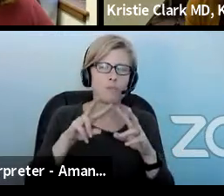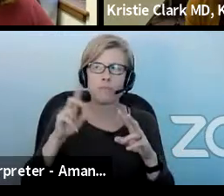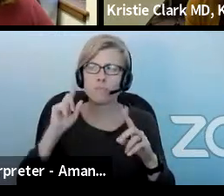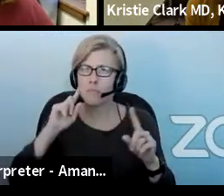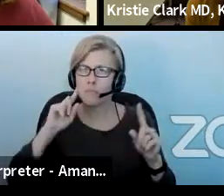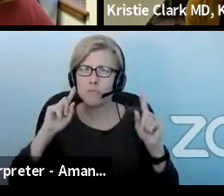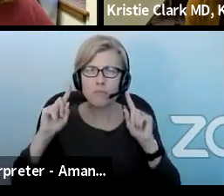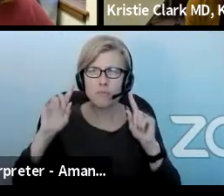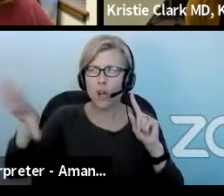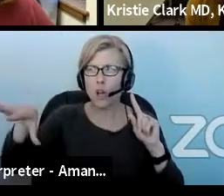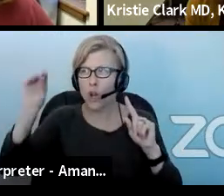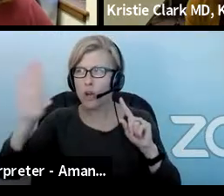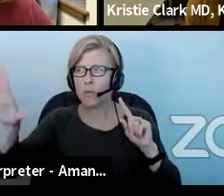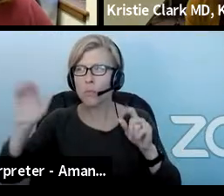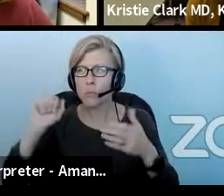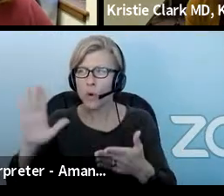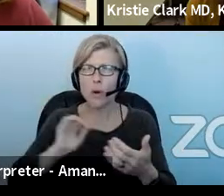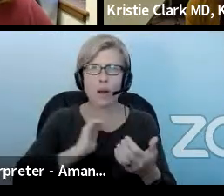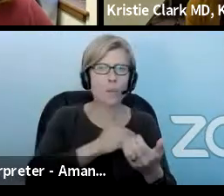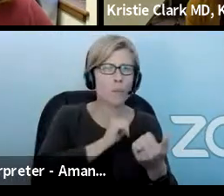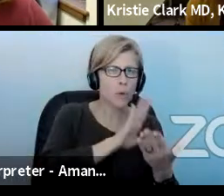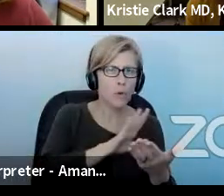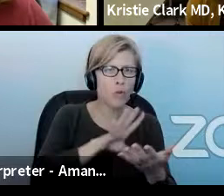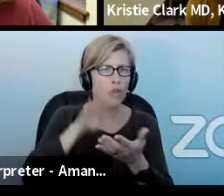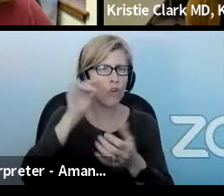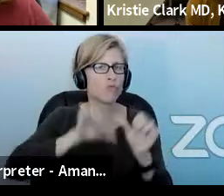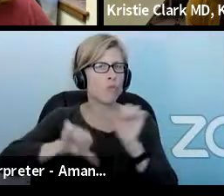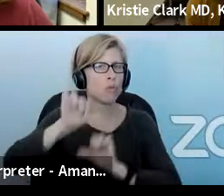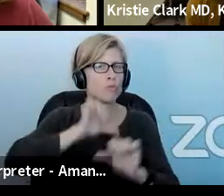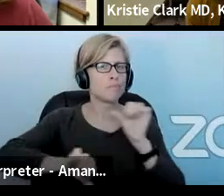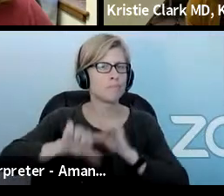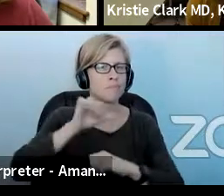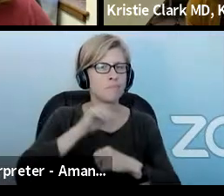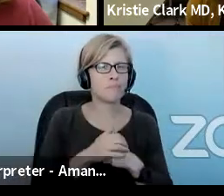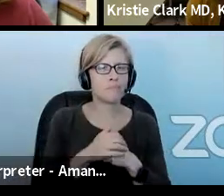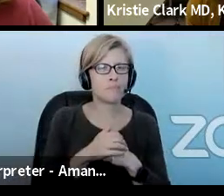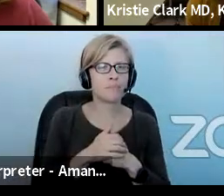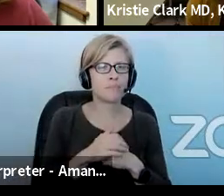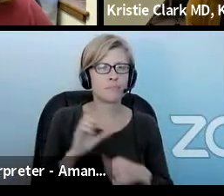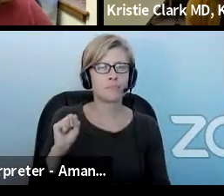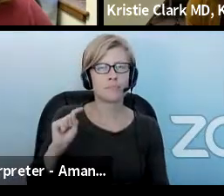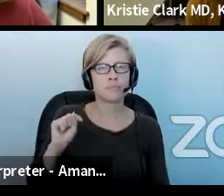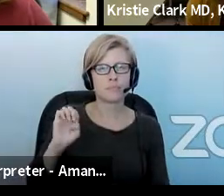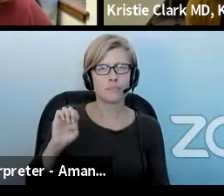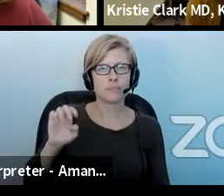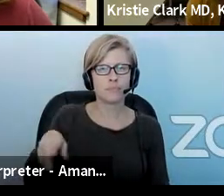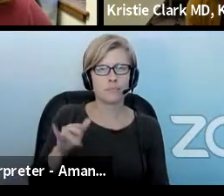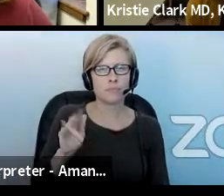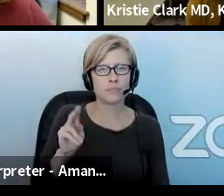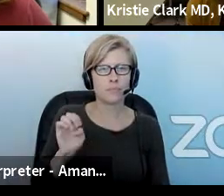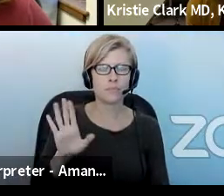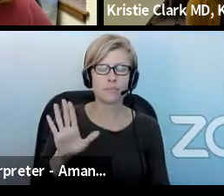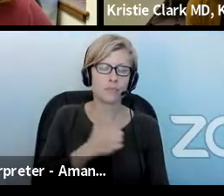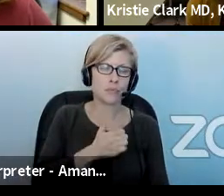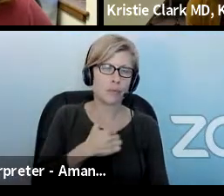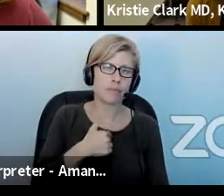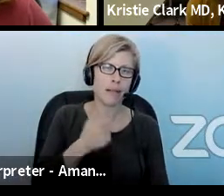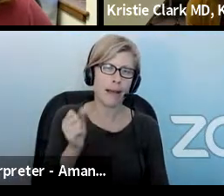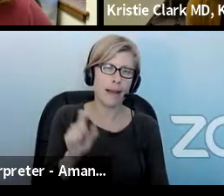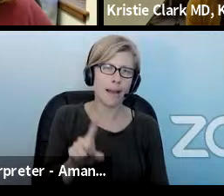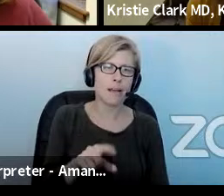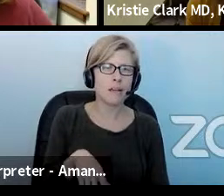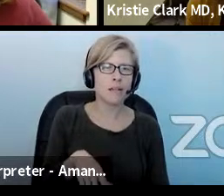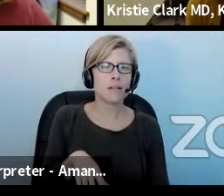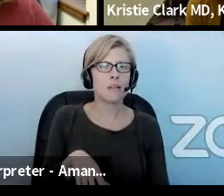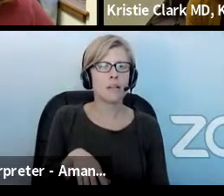going through the same thing. Yeah, absolutely. Is there any role to, and forgive me for asking this, I'm just sitting here thinking